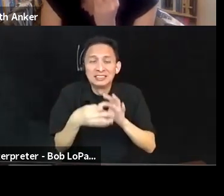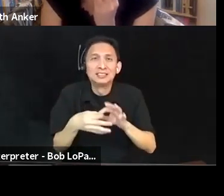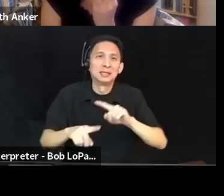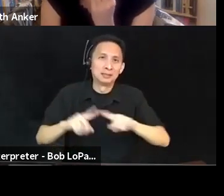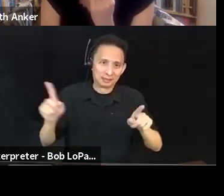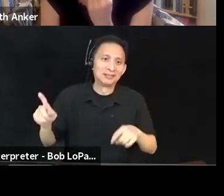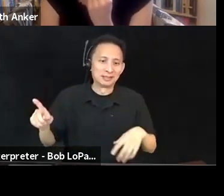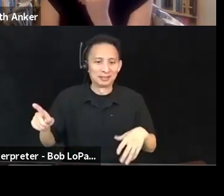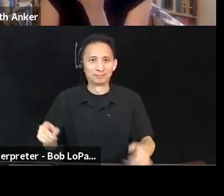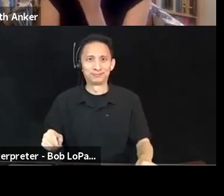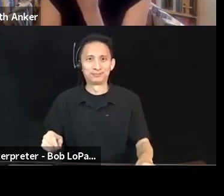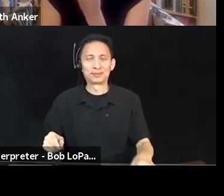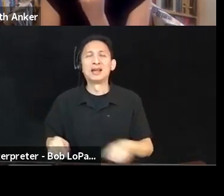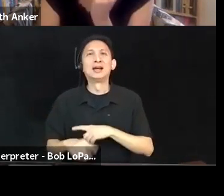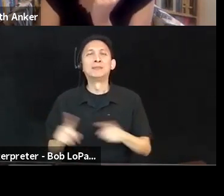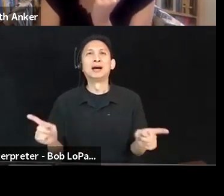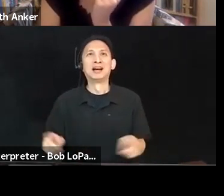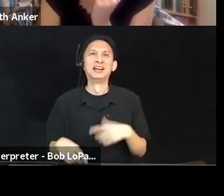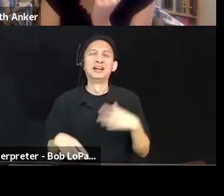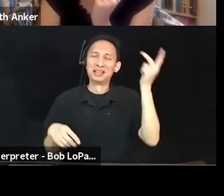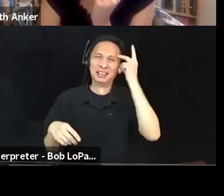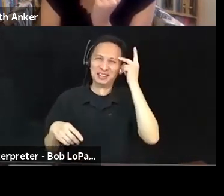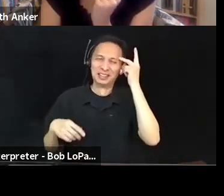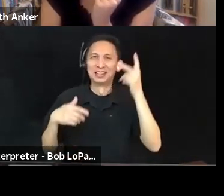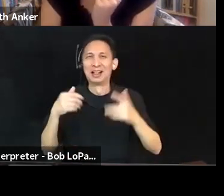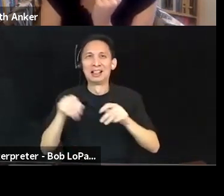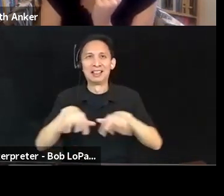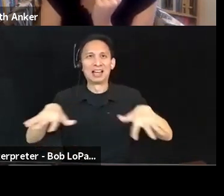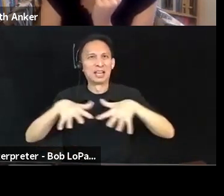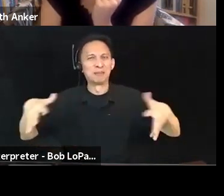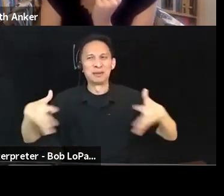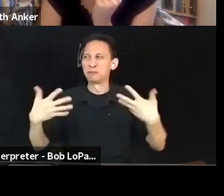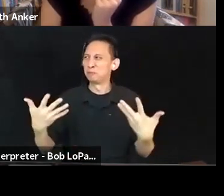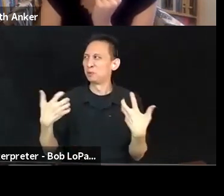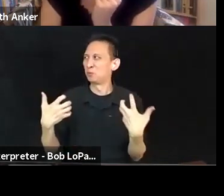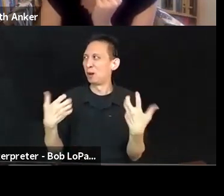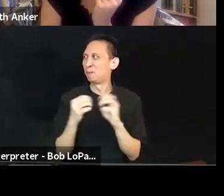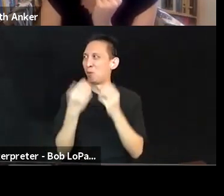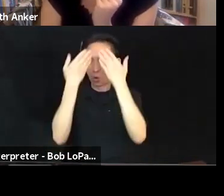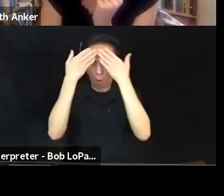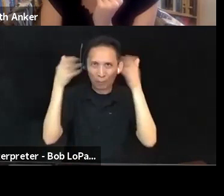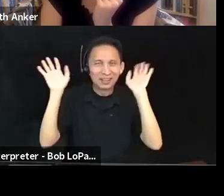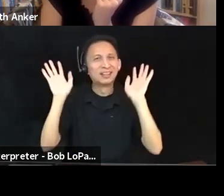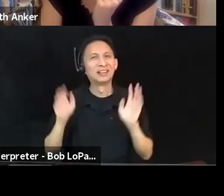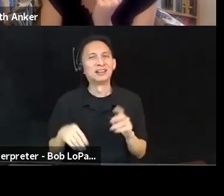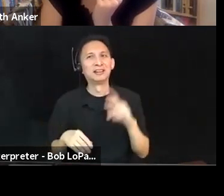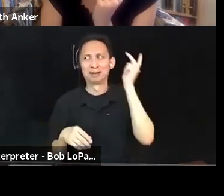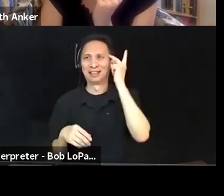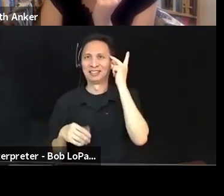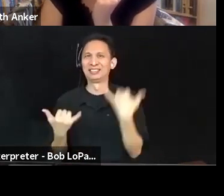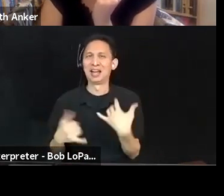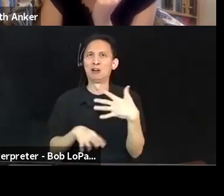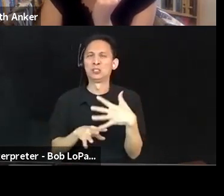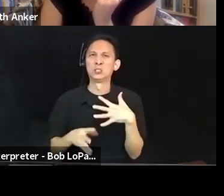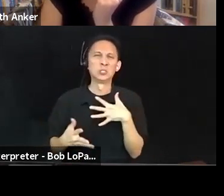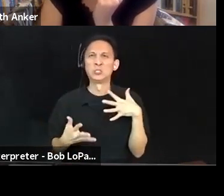today, I'm struggling to find where those openings are. Where it is the openness, because it seems the politics is becoming so entrenched, it